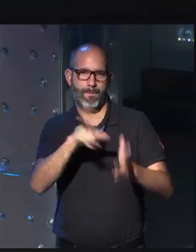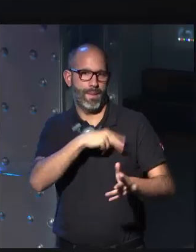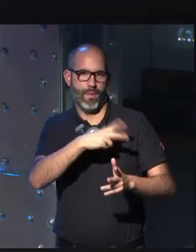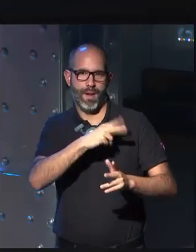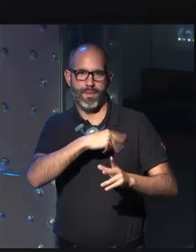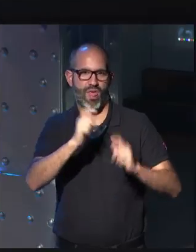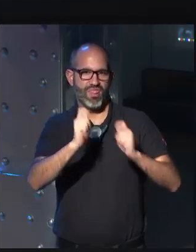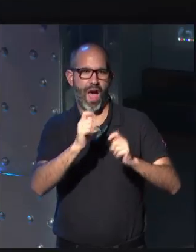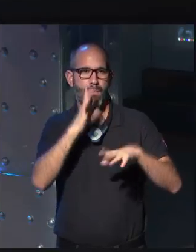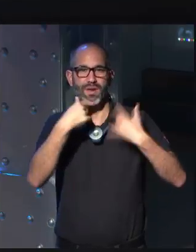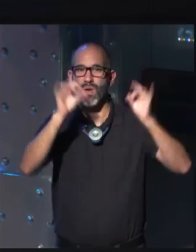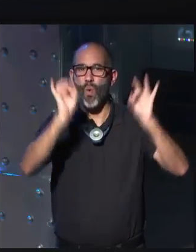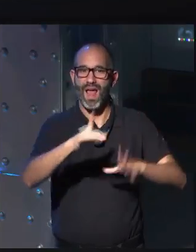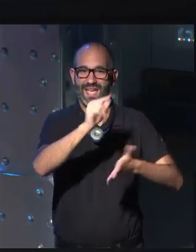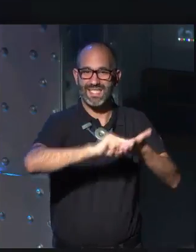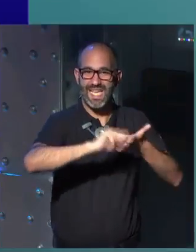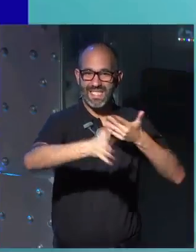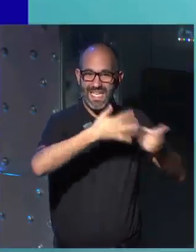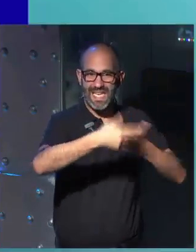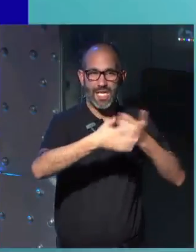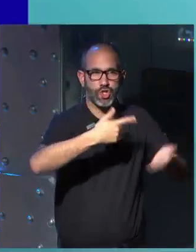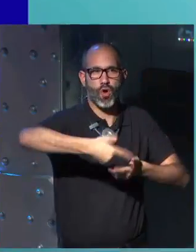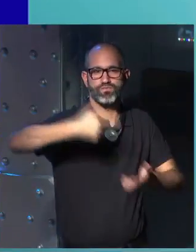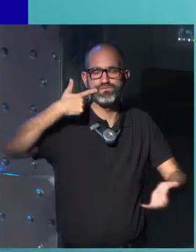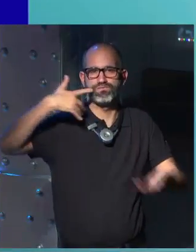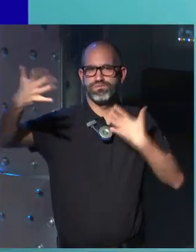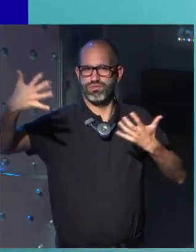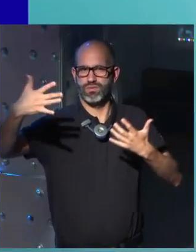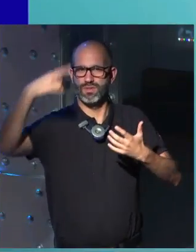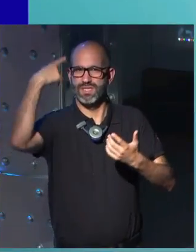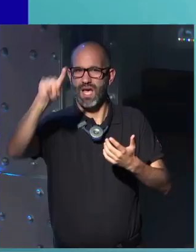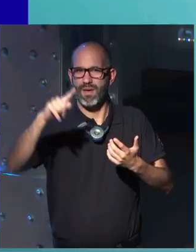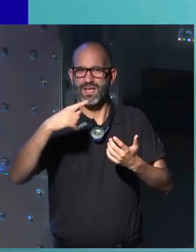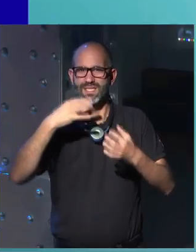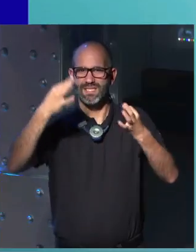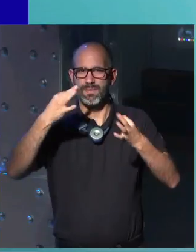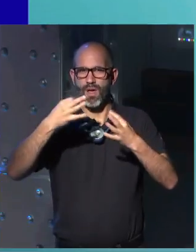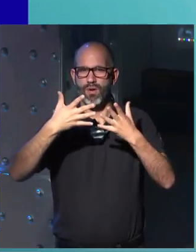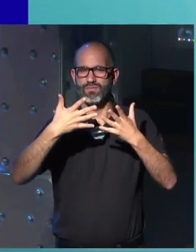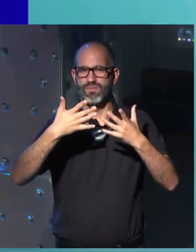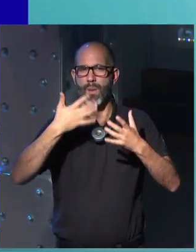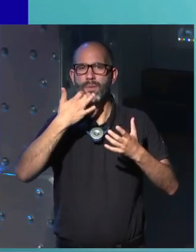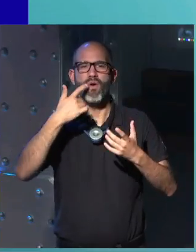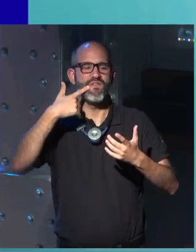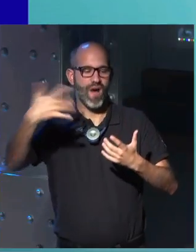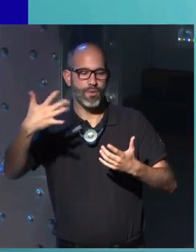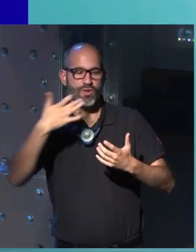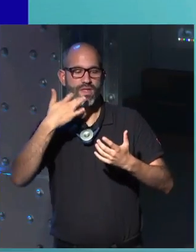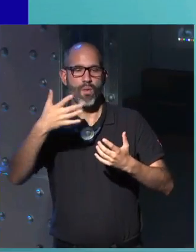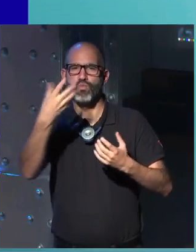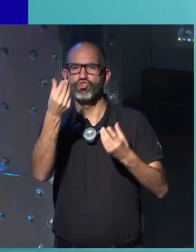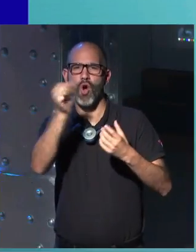many awards. It's just like the introduction of Gabriel Garcia Marquez' 100 Years of